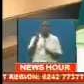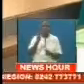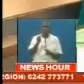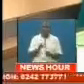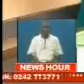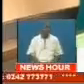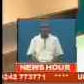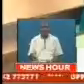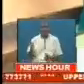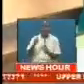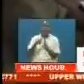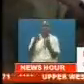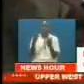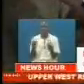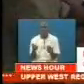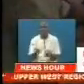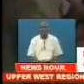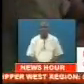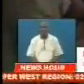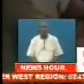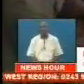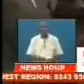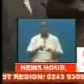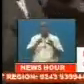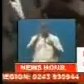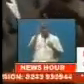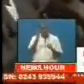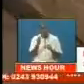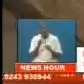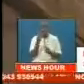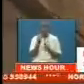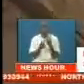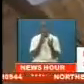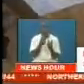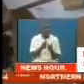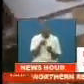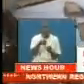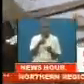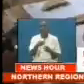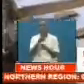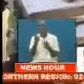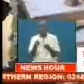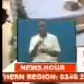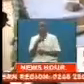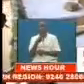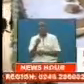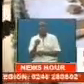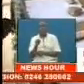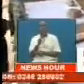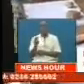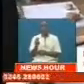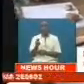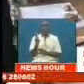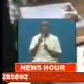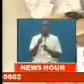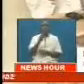of the exercise on Monday, 4th August. The regional minister visited the Jolokwita Center in the Home West District, where